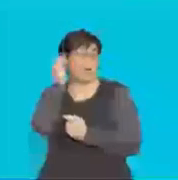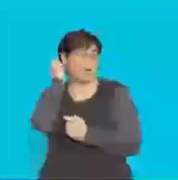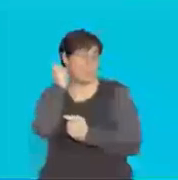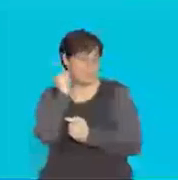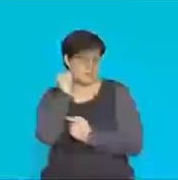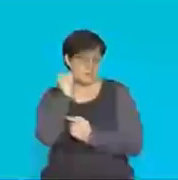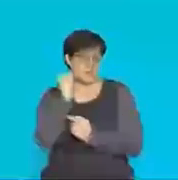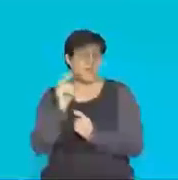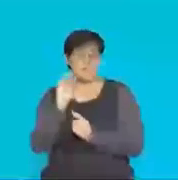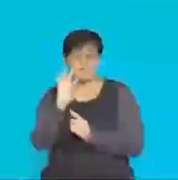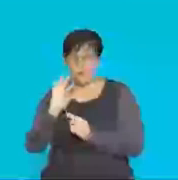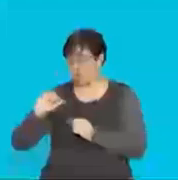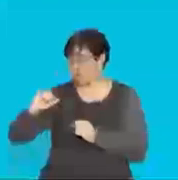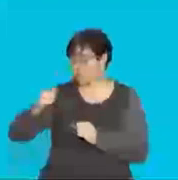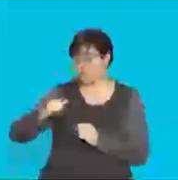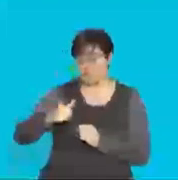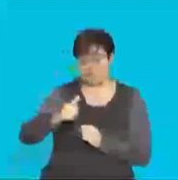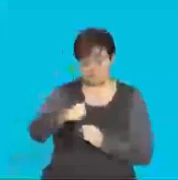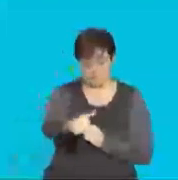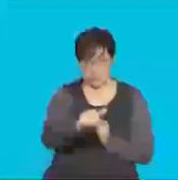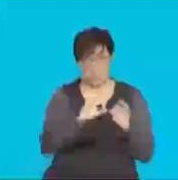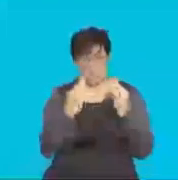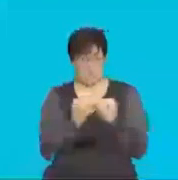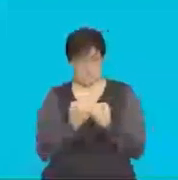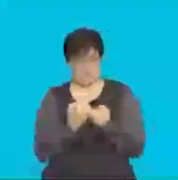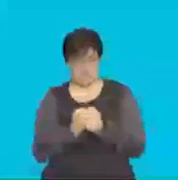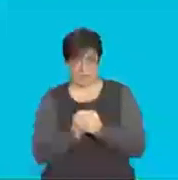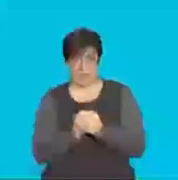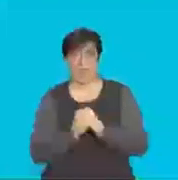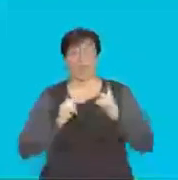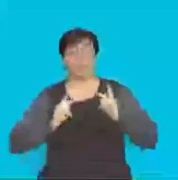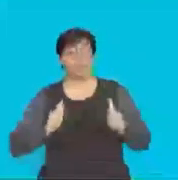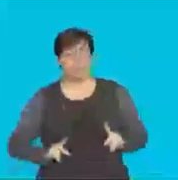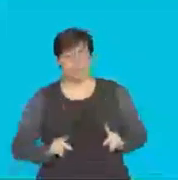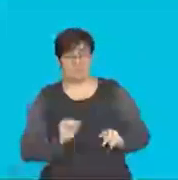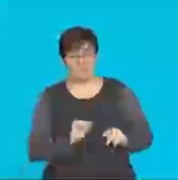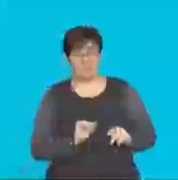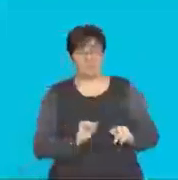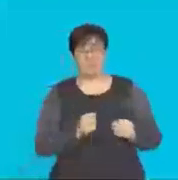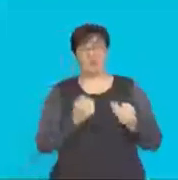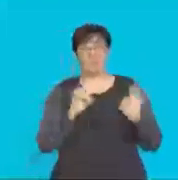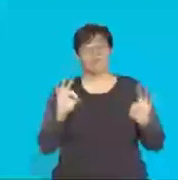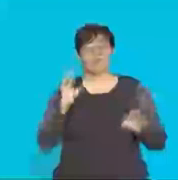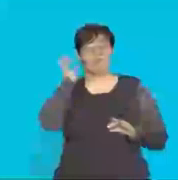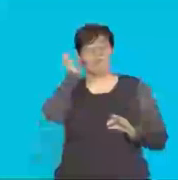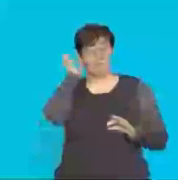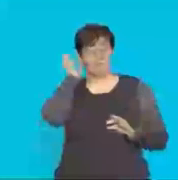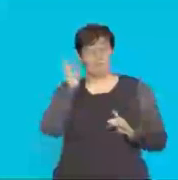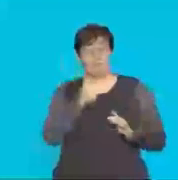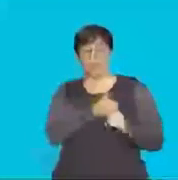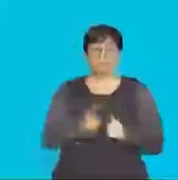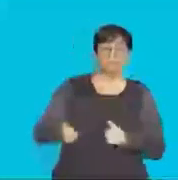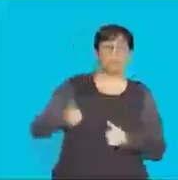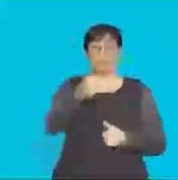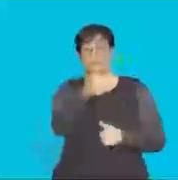earlobes over 4 generations of a family. In humans, free earlobes is